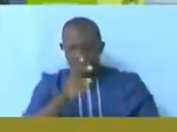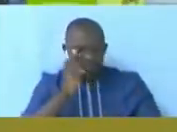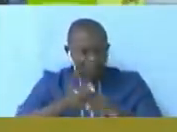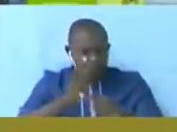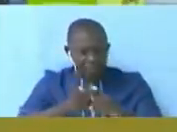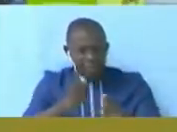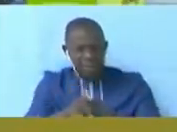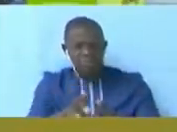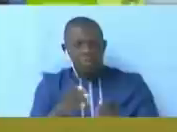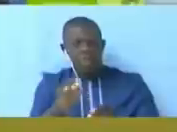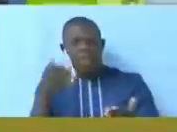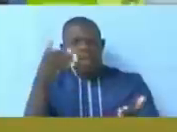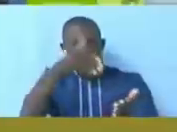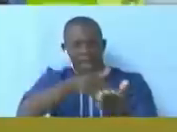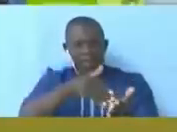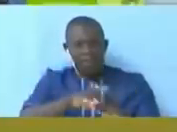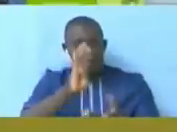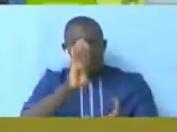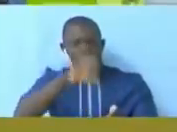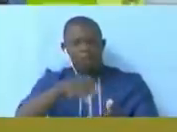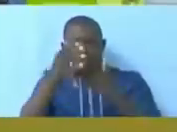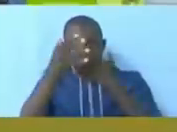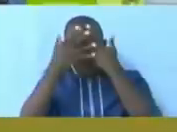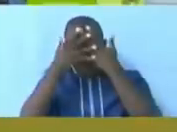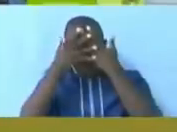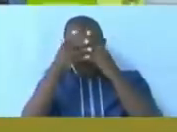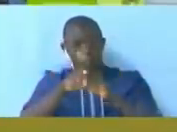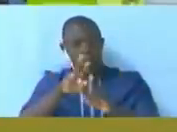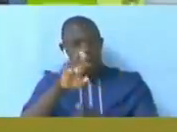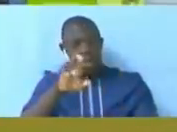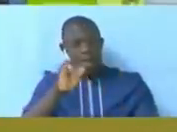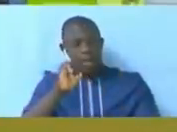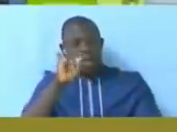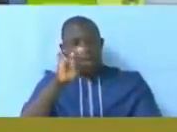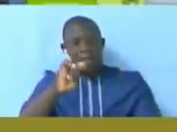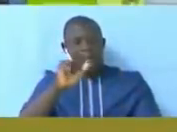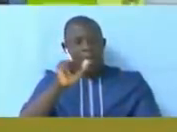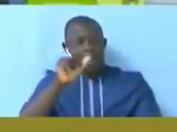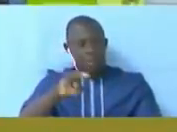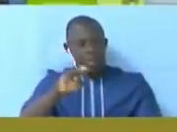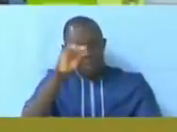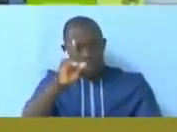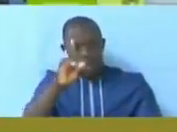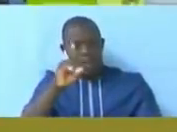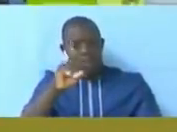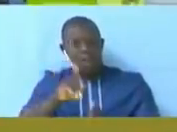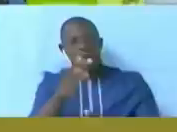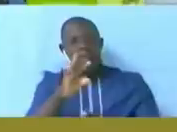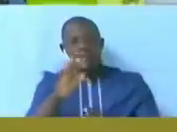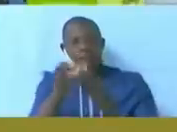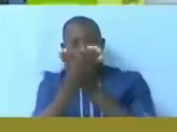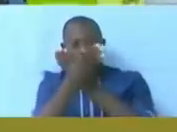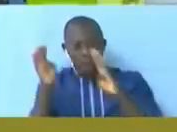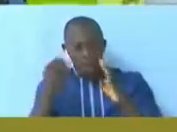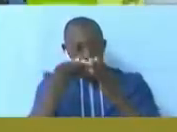would have granted bail, they would still insist, they would still refuse to release them, and they will